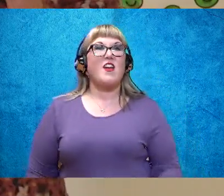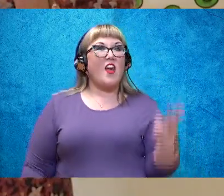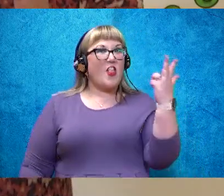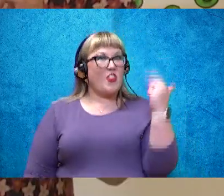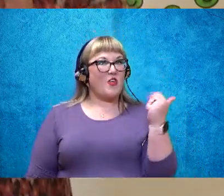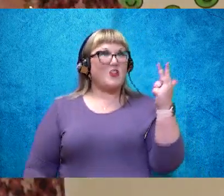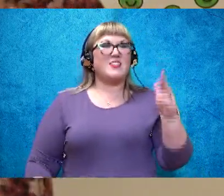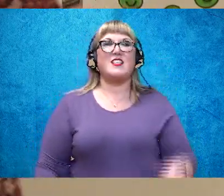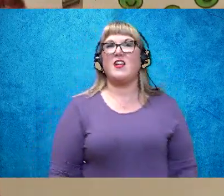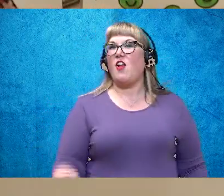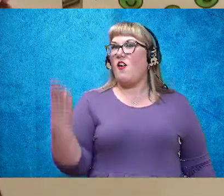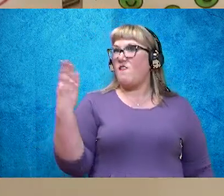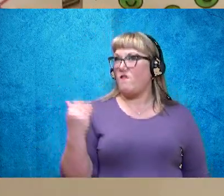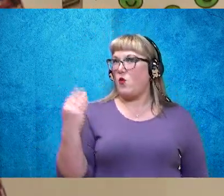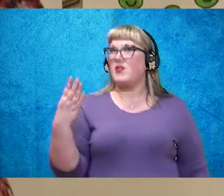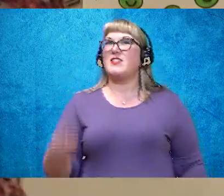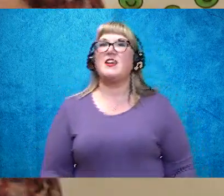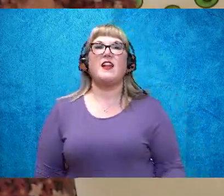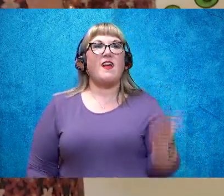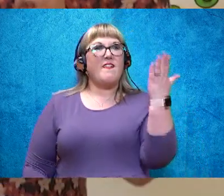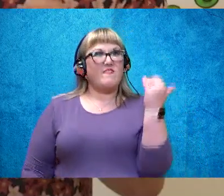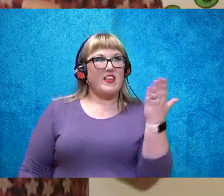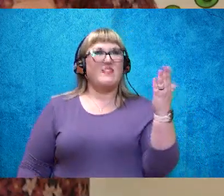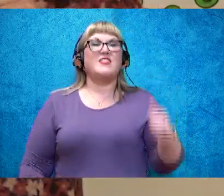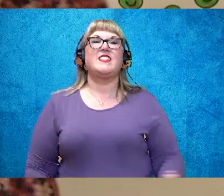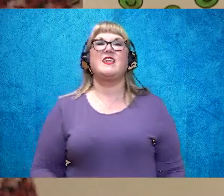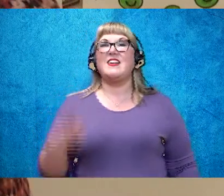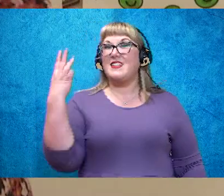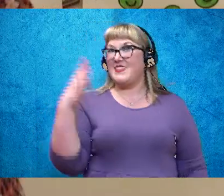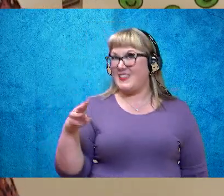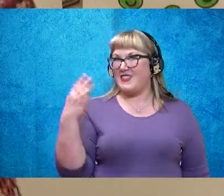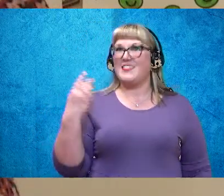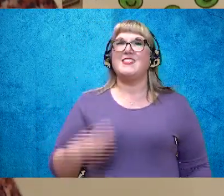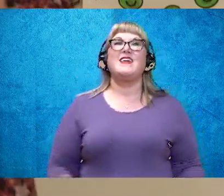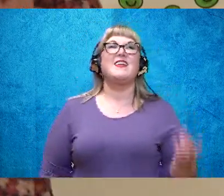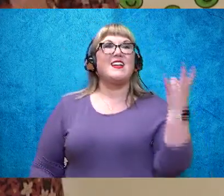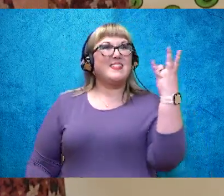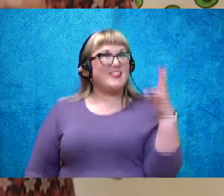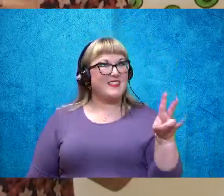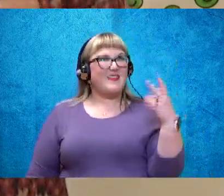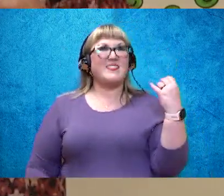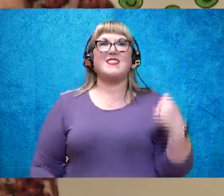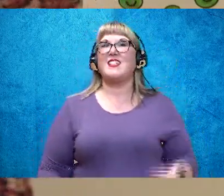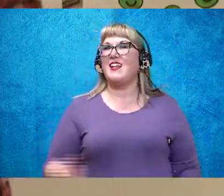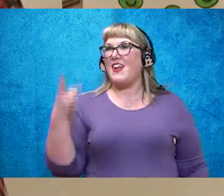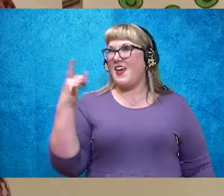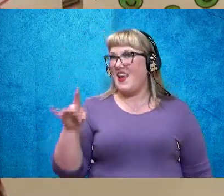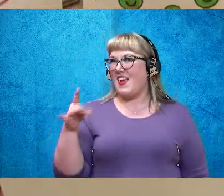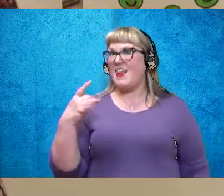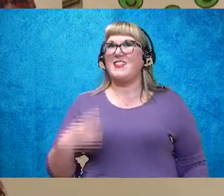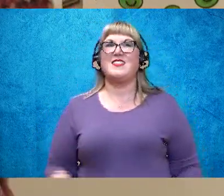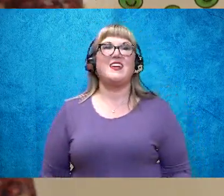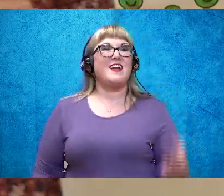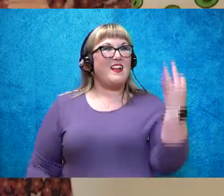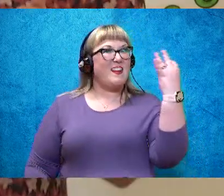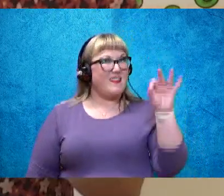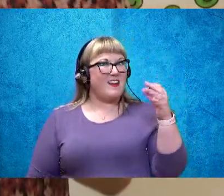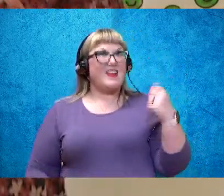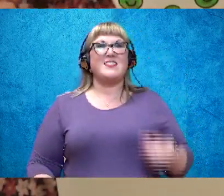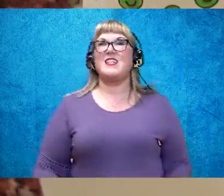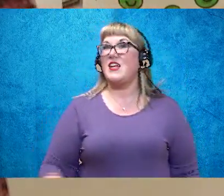12, 13, 14, 15, 16, 17,